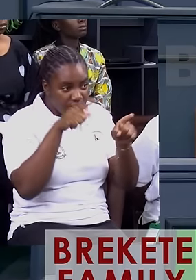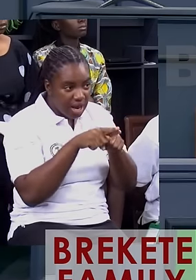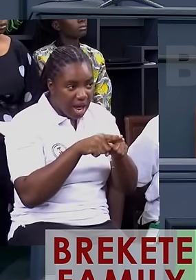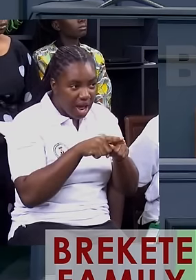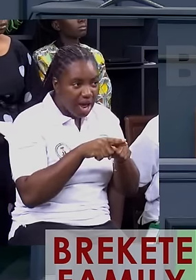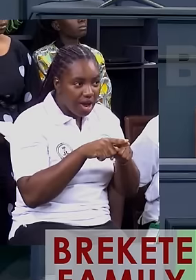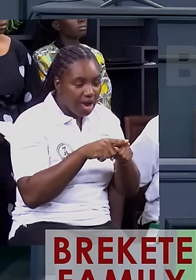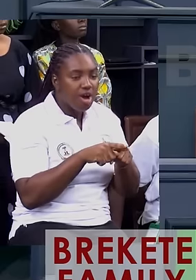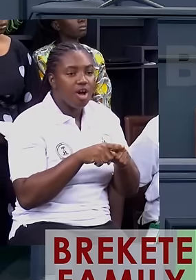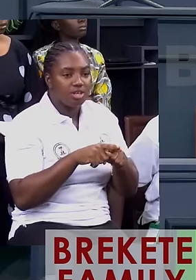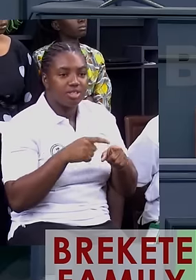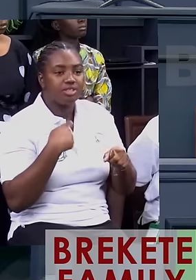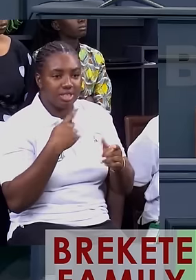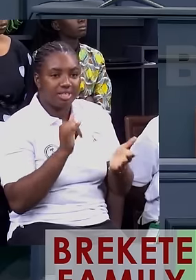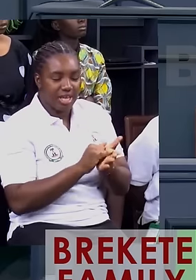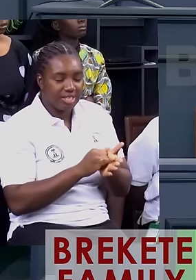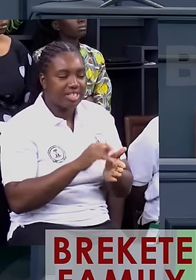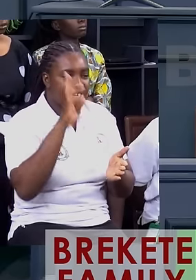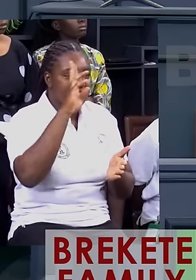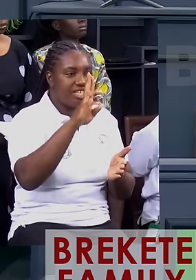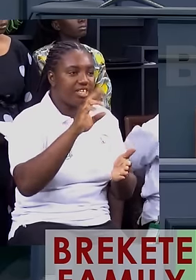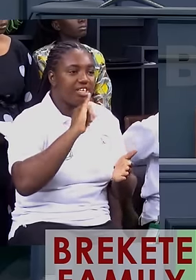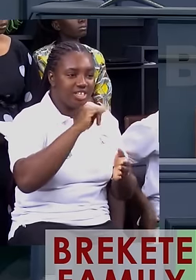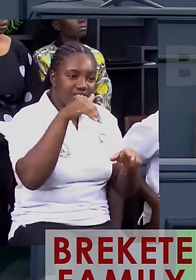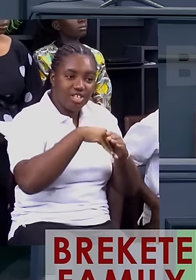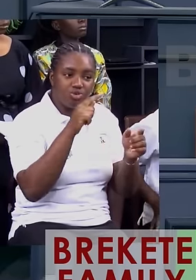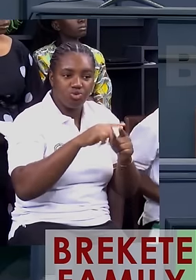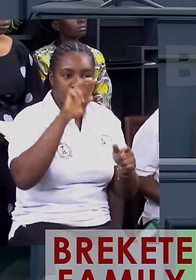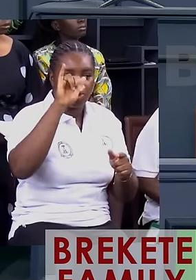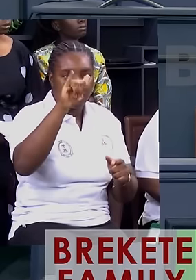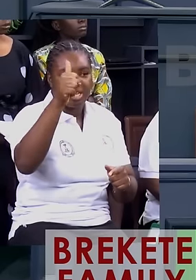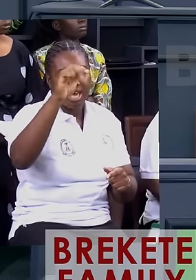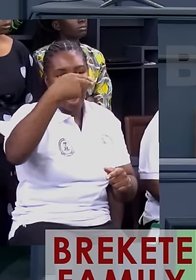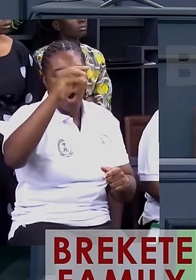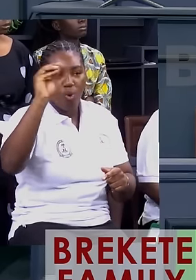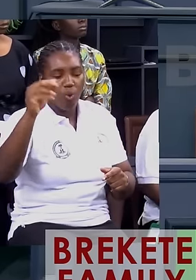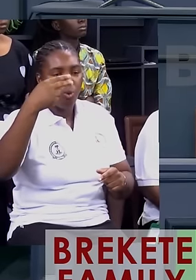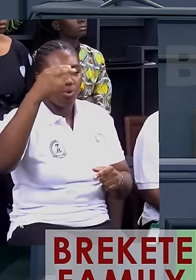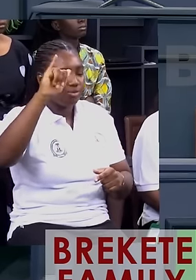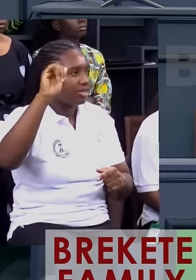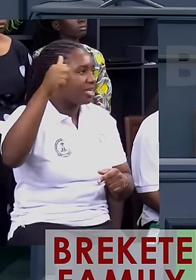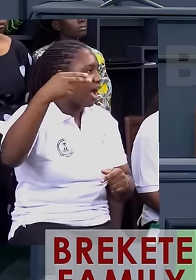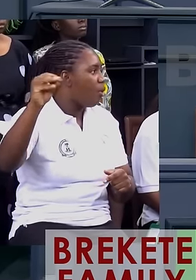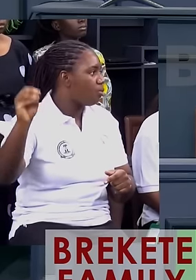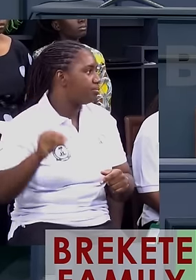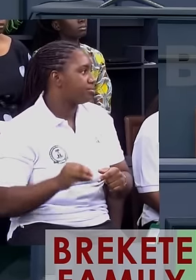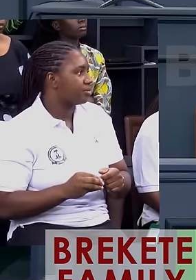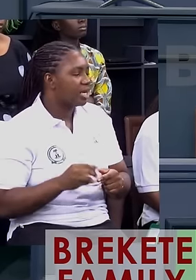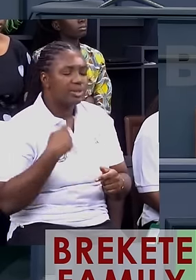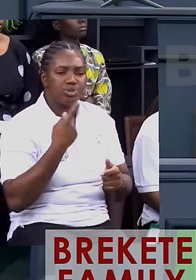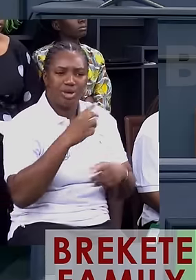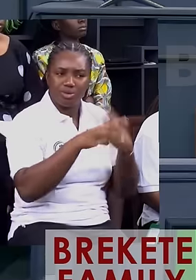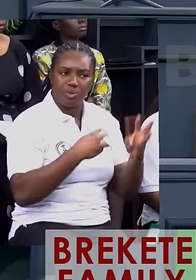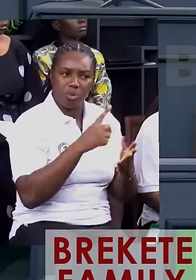is into Yahoo Yahoo. Say they want to do video now. They want to tell the whole world. Tell the whole world with